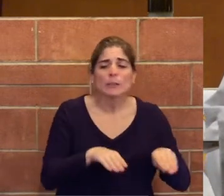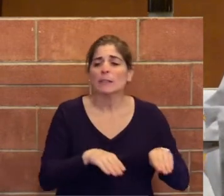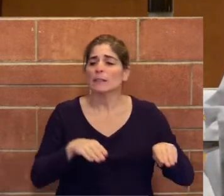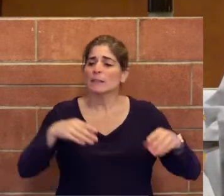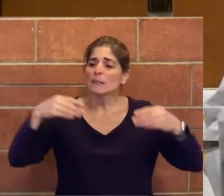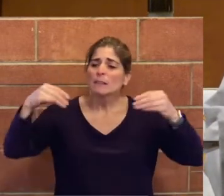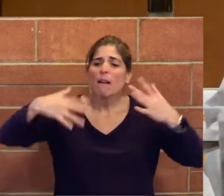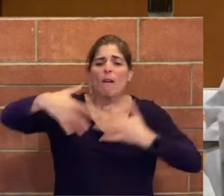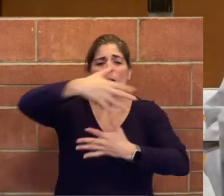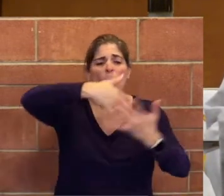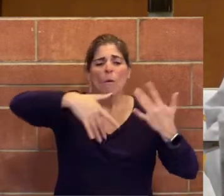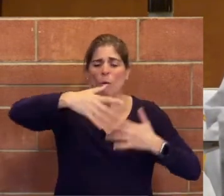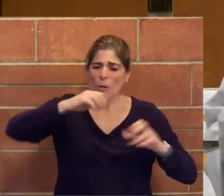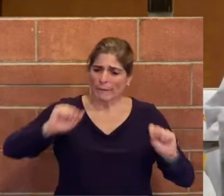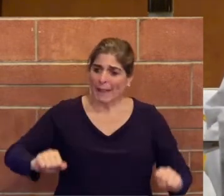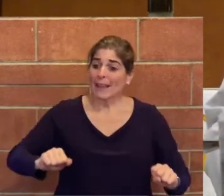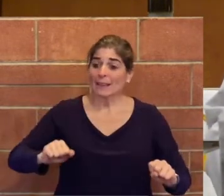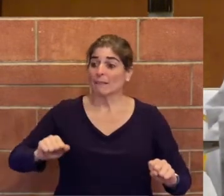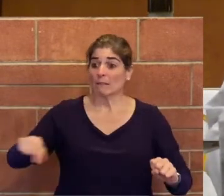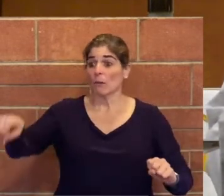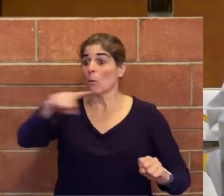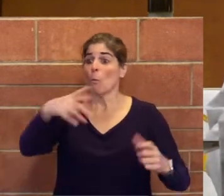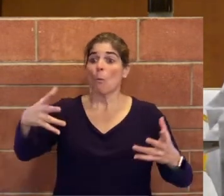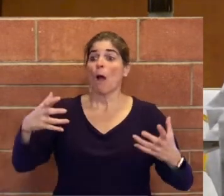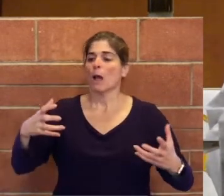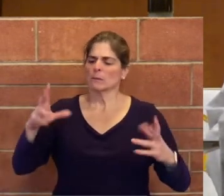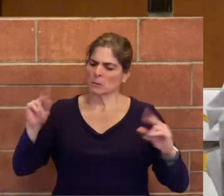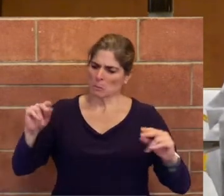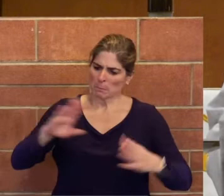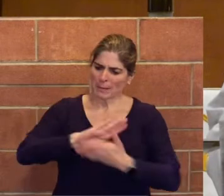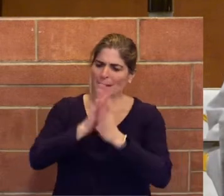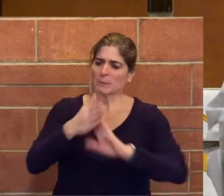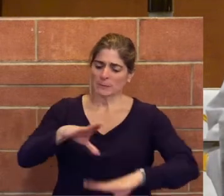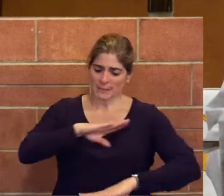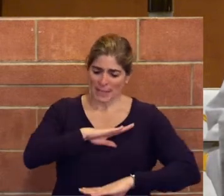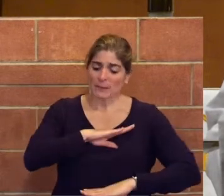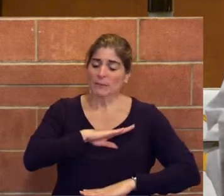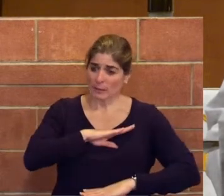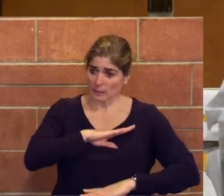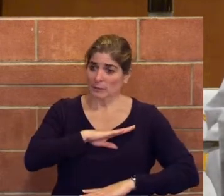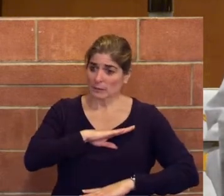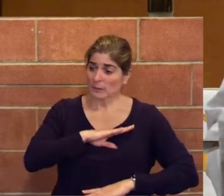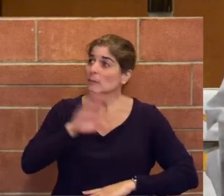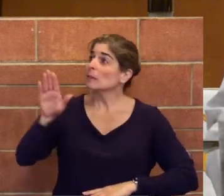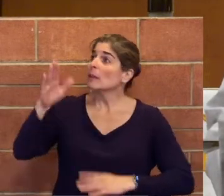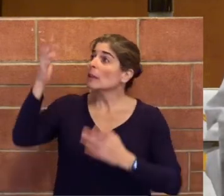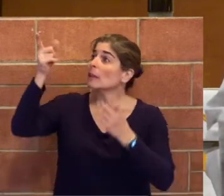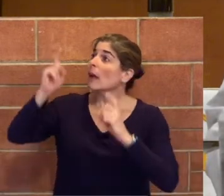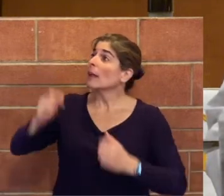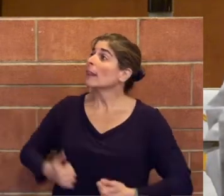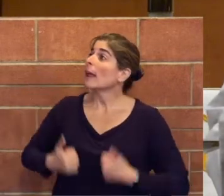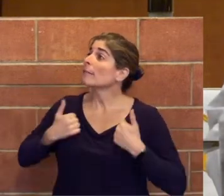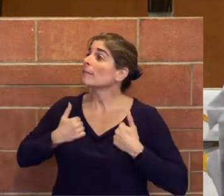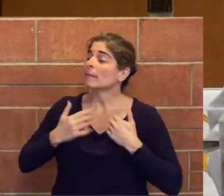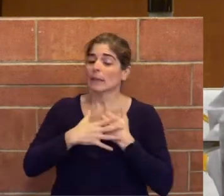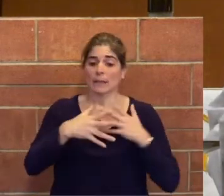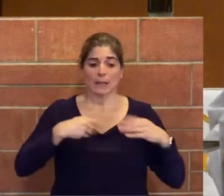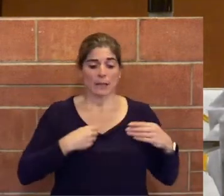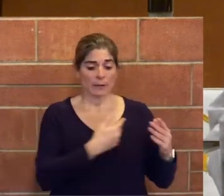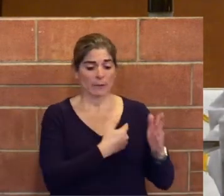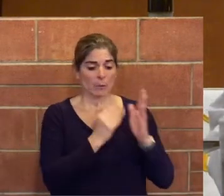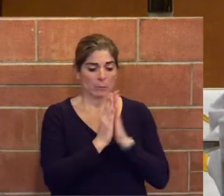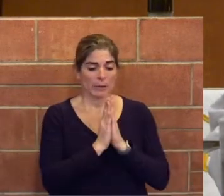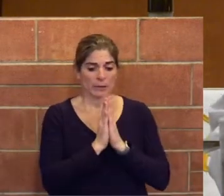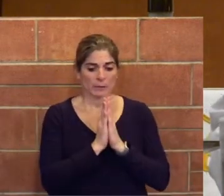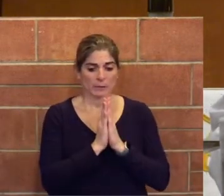in our congregations. May none of our neighbors lack for basic needs. God of new life,